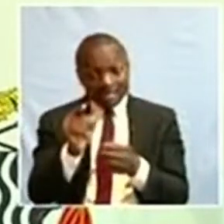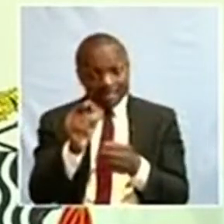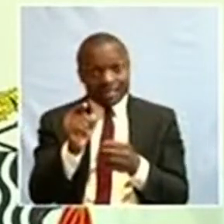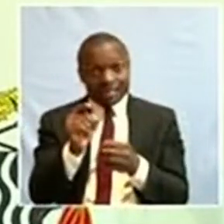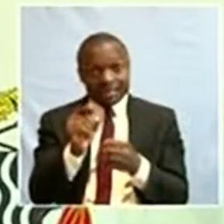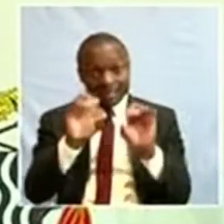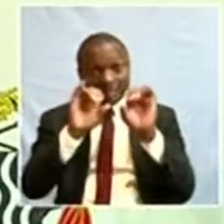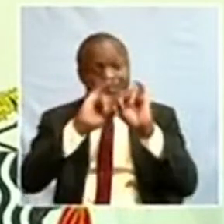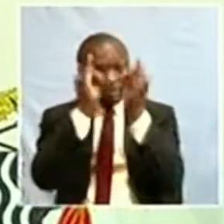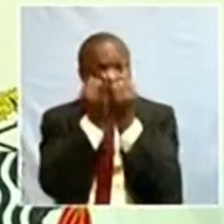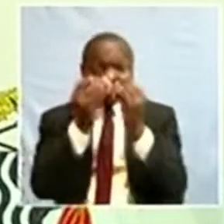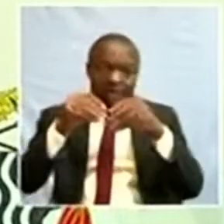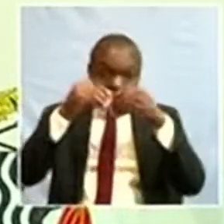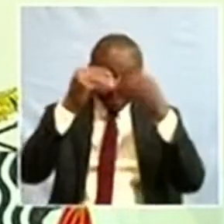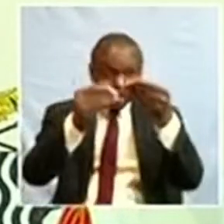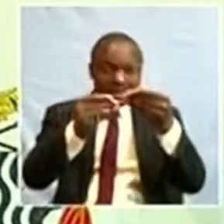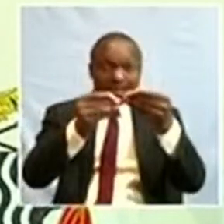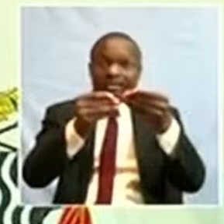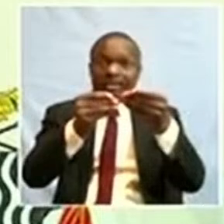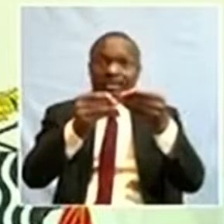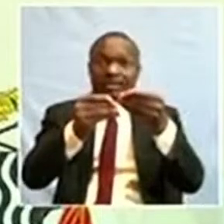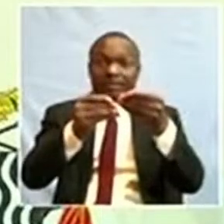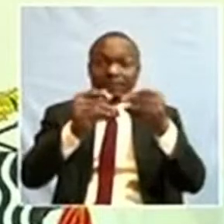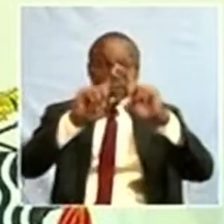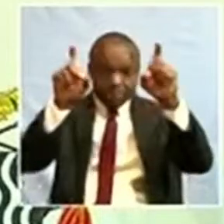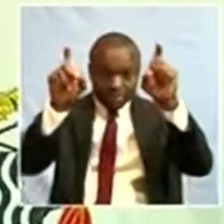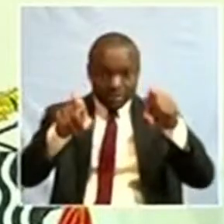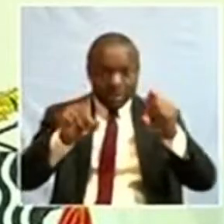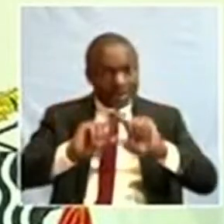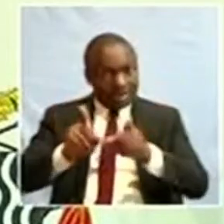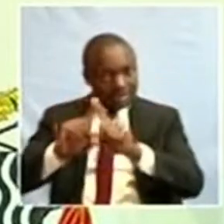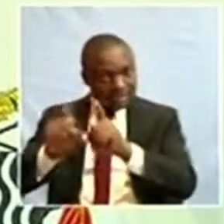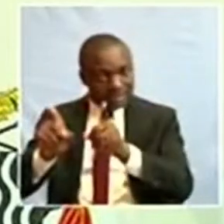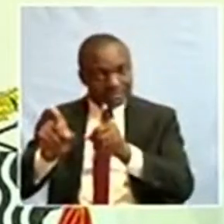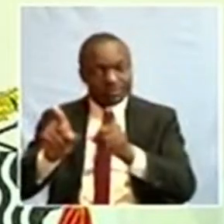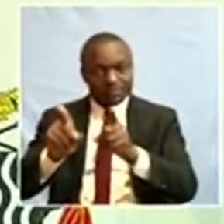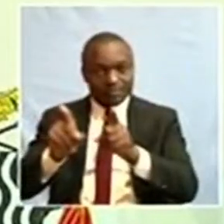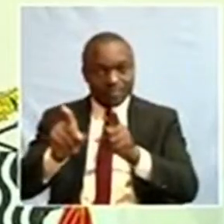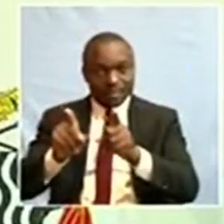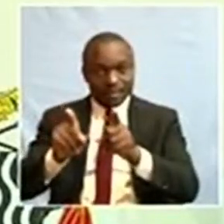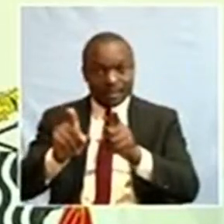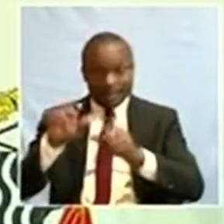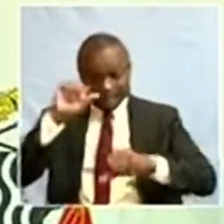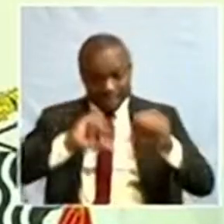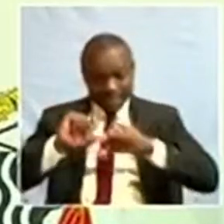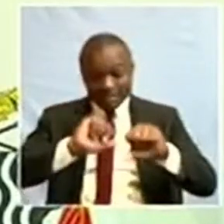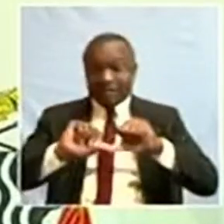courses actually for the office, for the different types of audit methodologies,